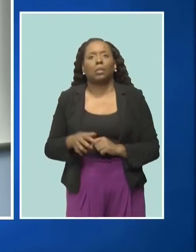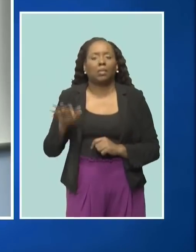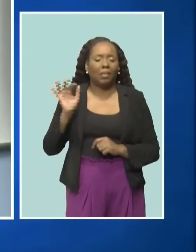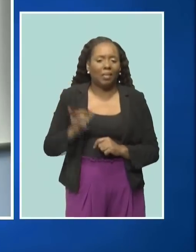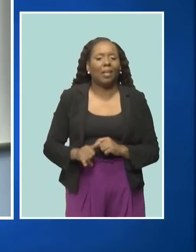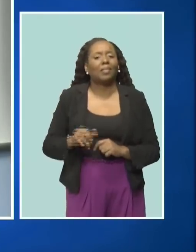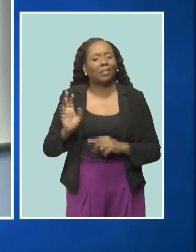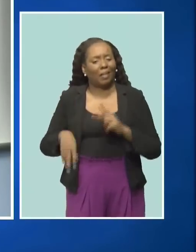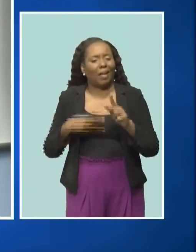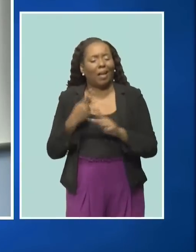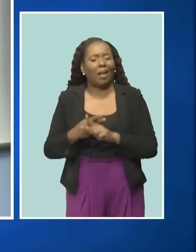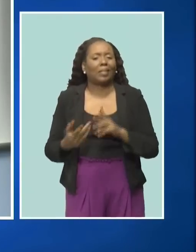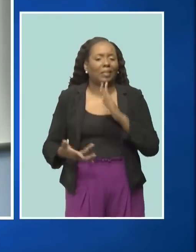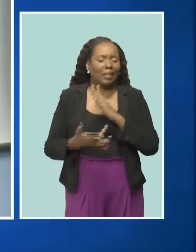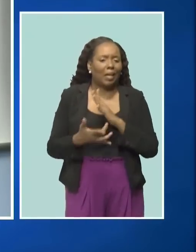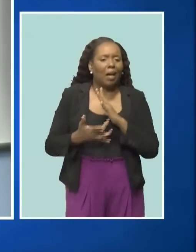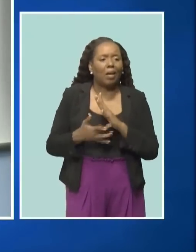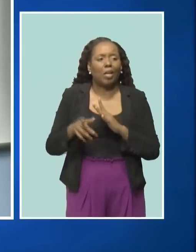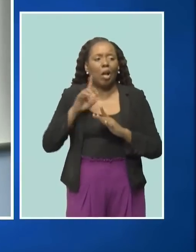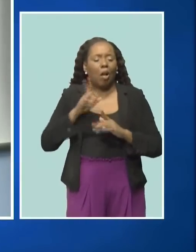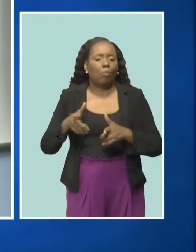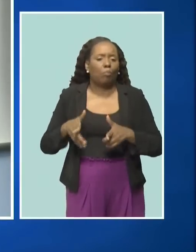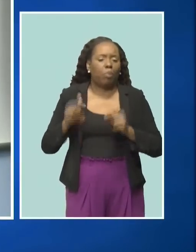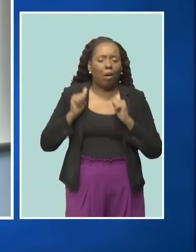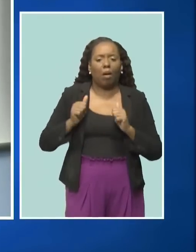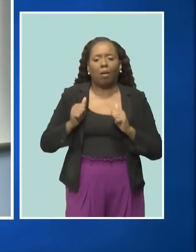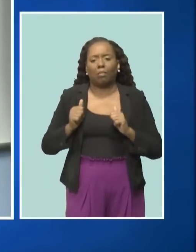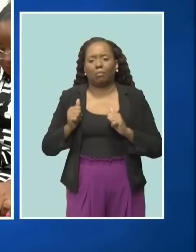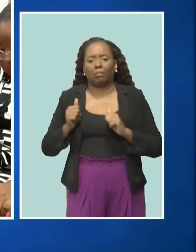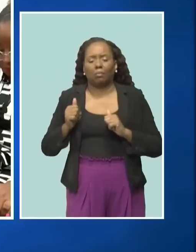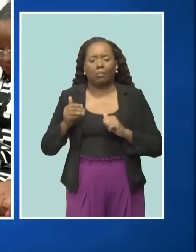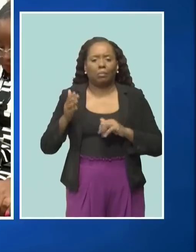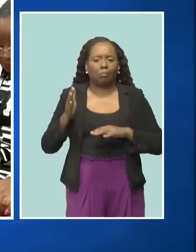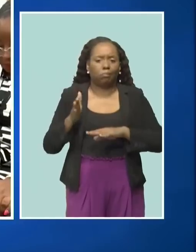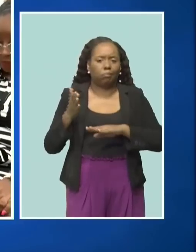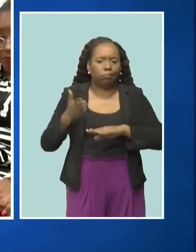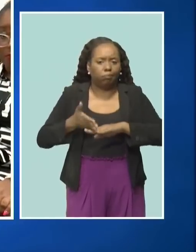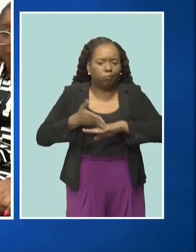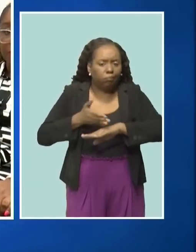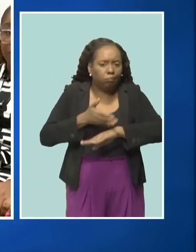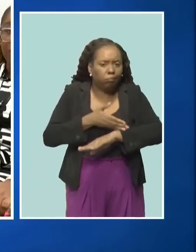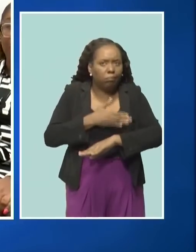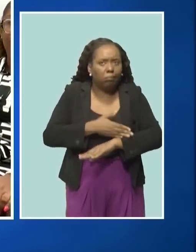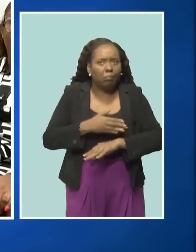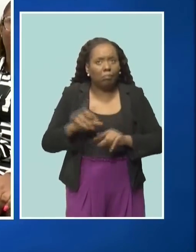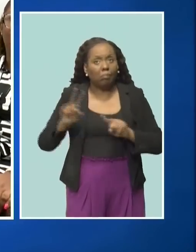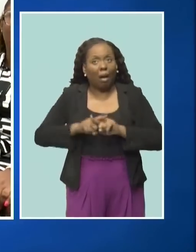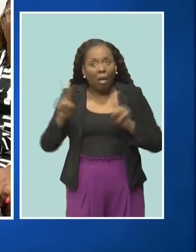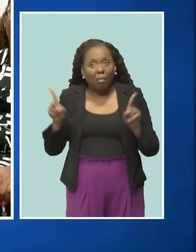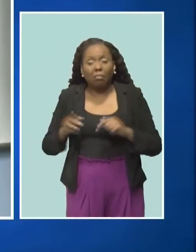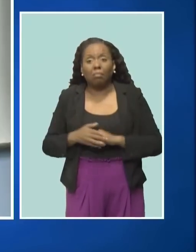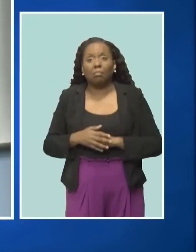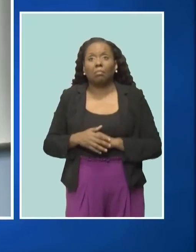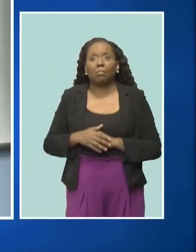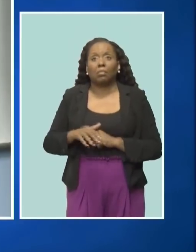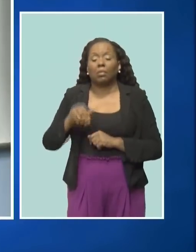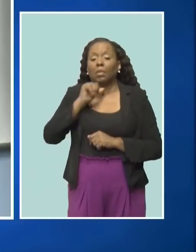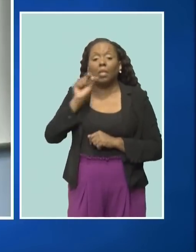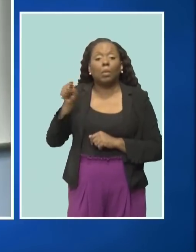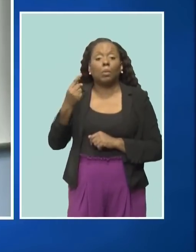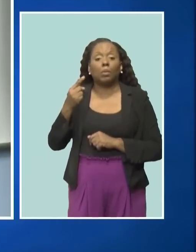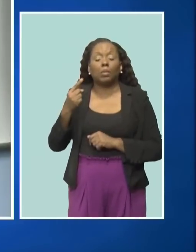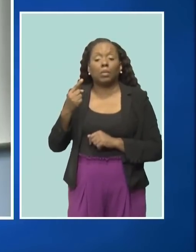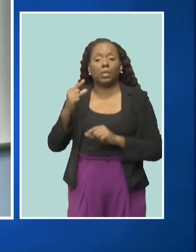technology that is the fastest growing. But as a part of that infrastructure, not just a security